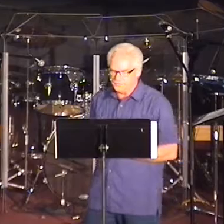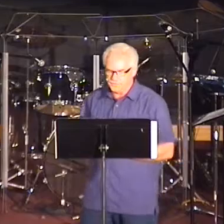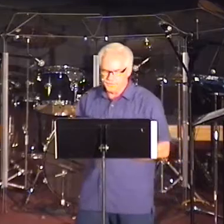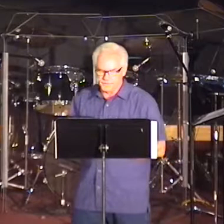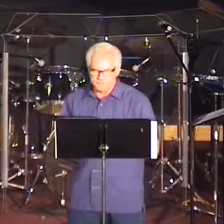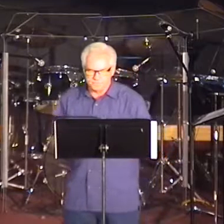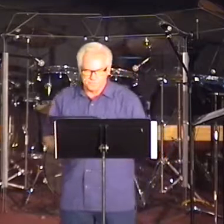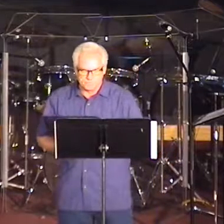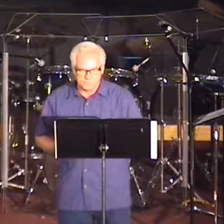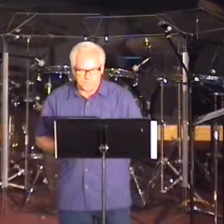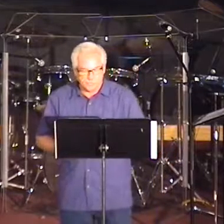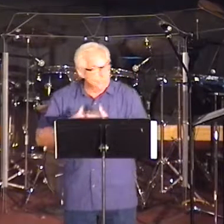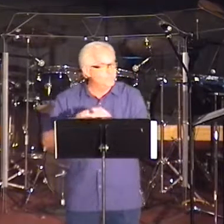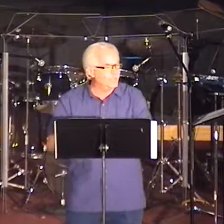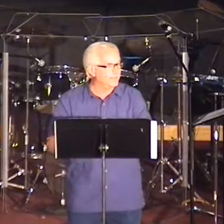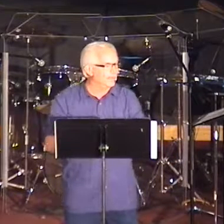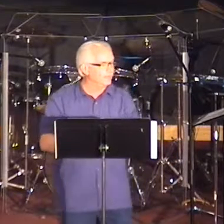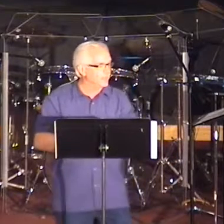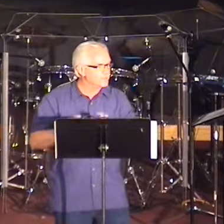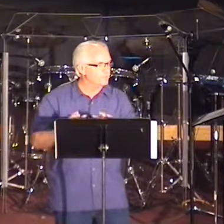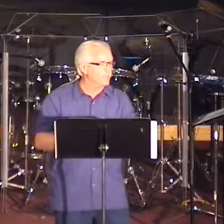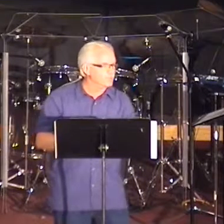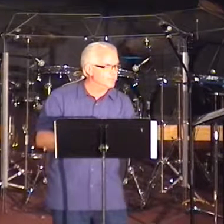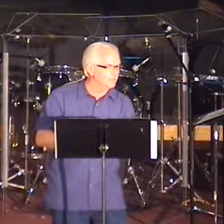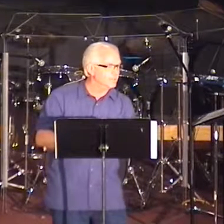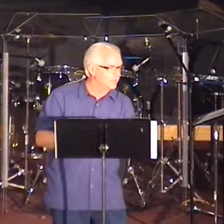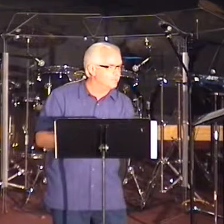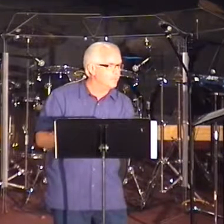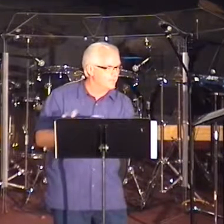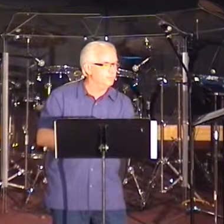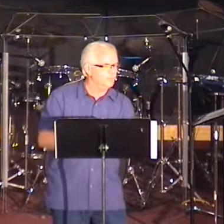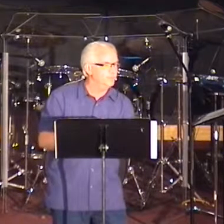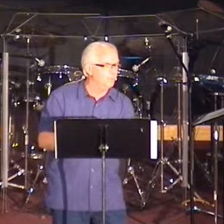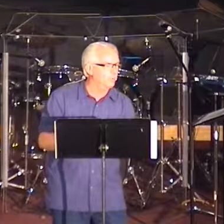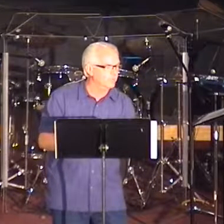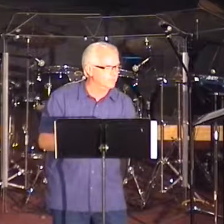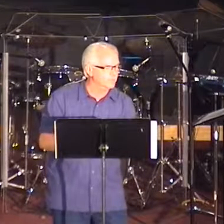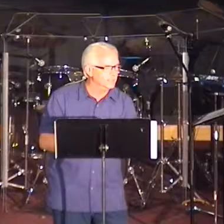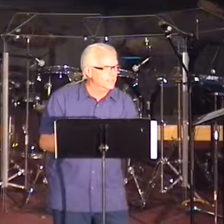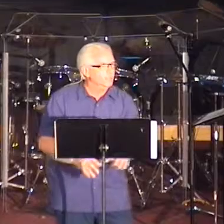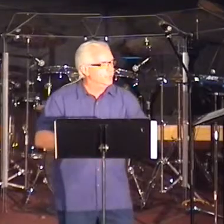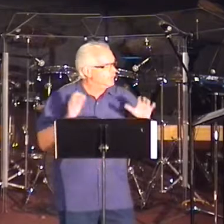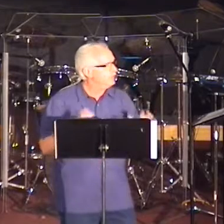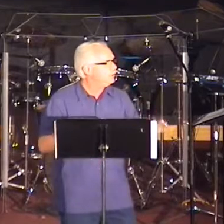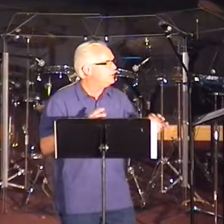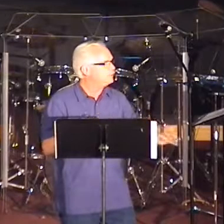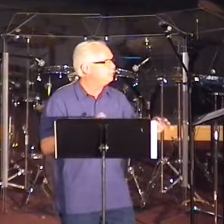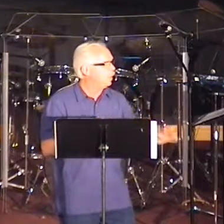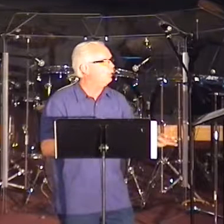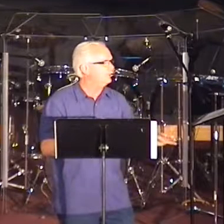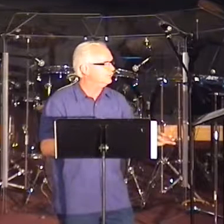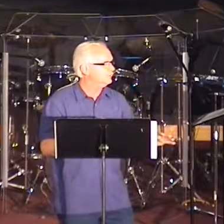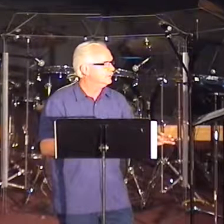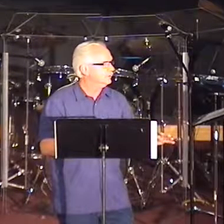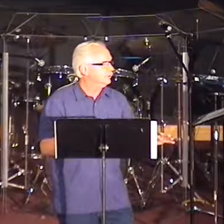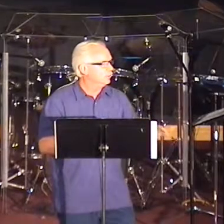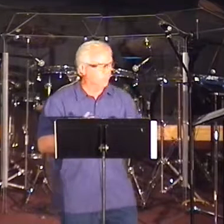Eve. But it wouldn't take long for that separation to take place. Matter of fact, that would be the moment. But in this